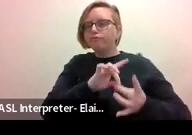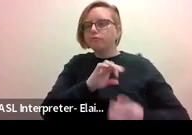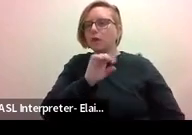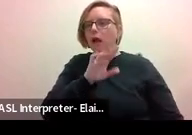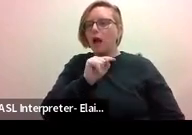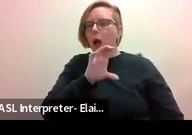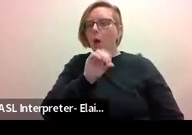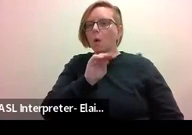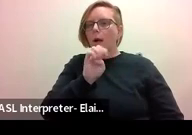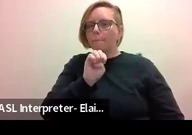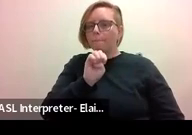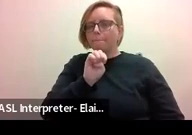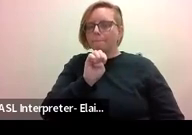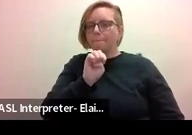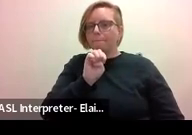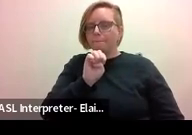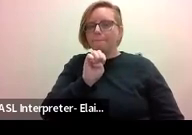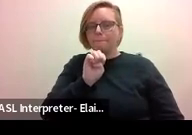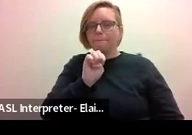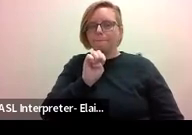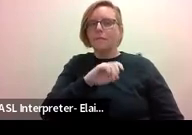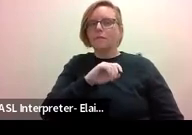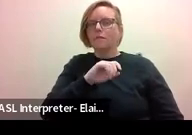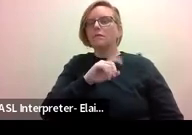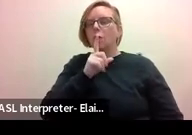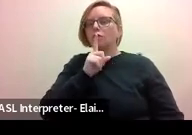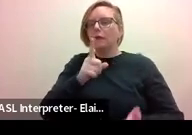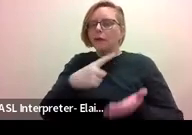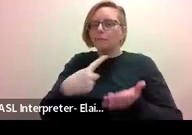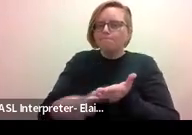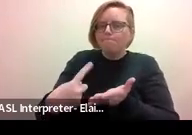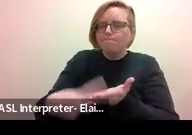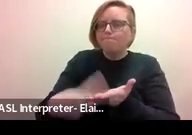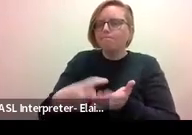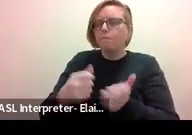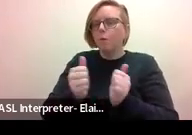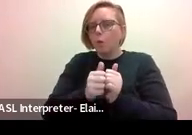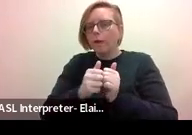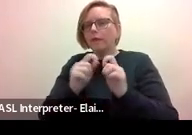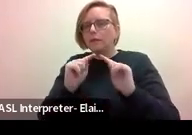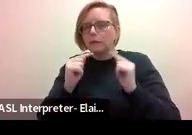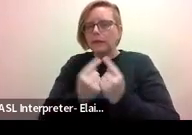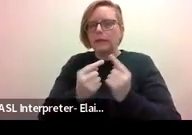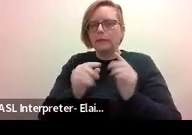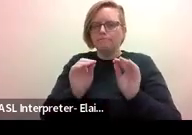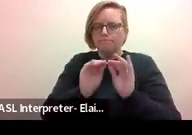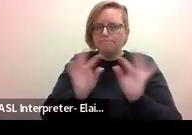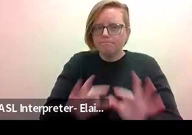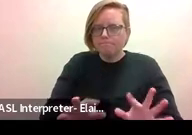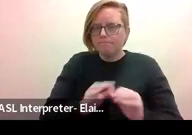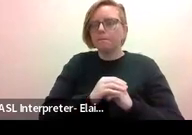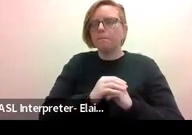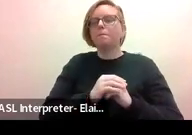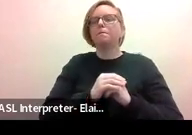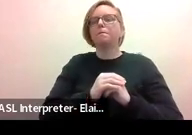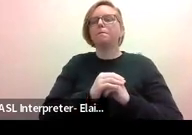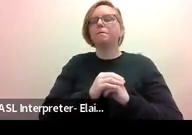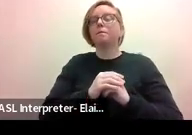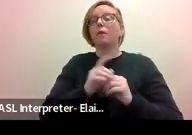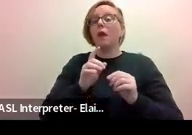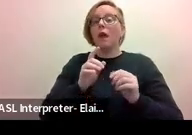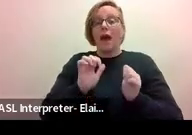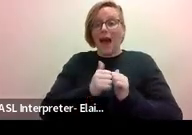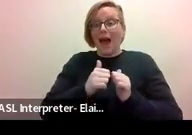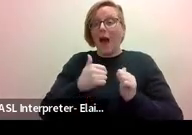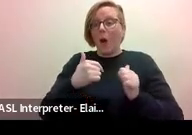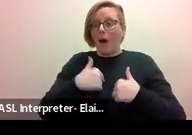So really talk it out with the team. What helped me is, what are you teaching,